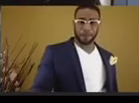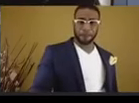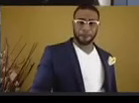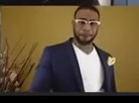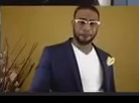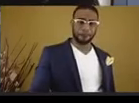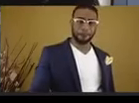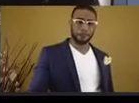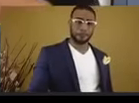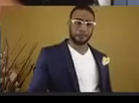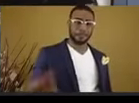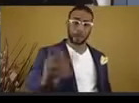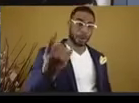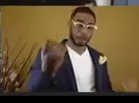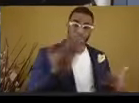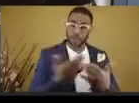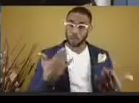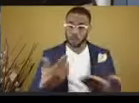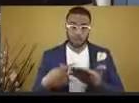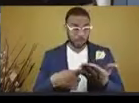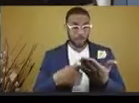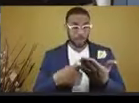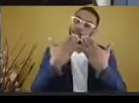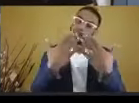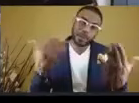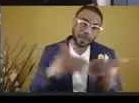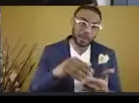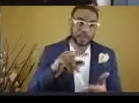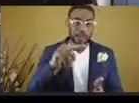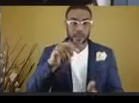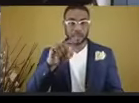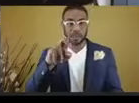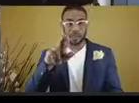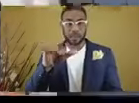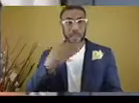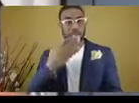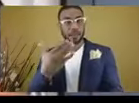many things that we're here to discuss. So thank you again, Nitris. We appreciate you sharing.